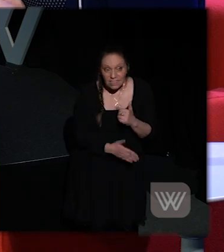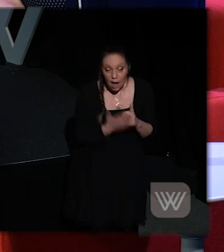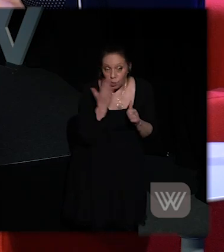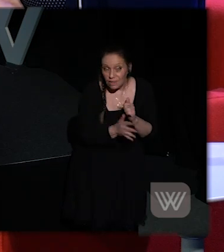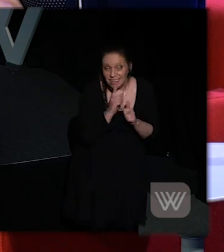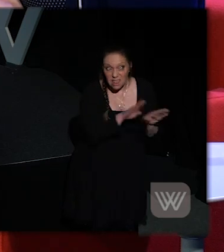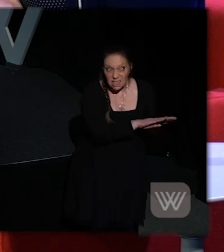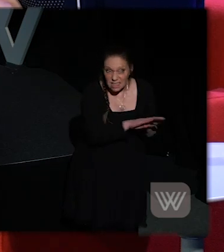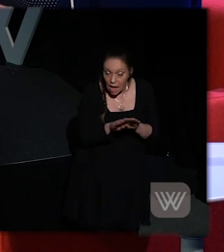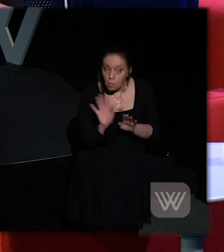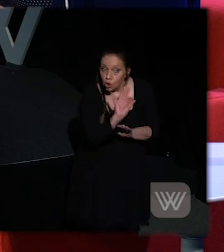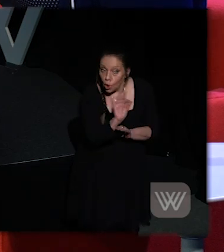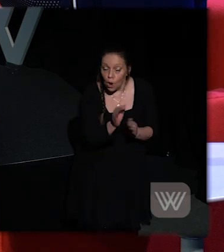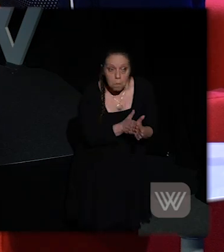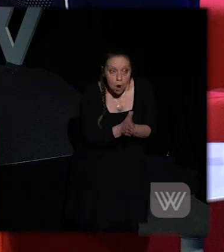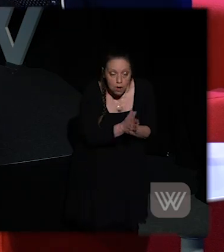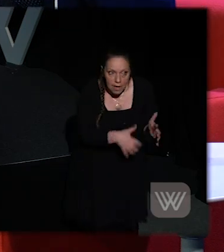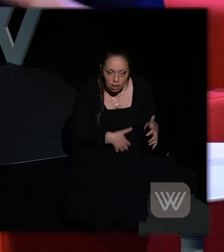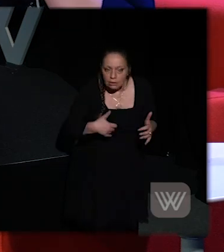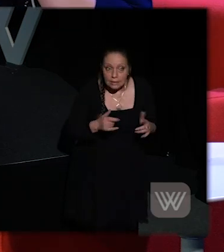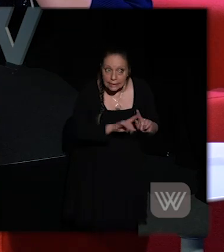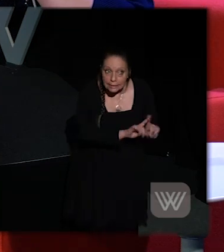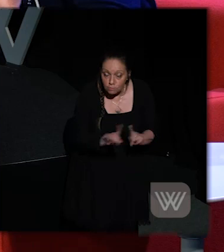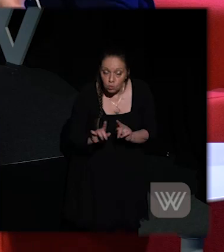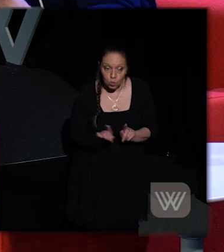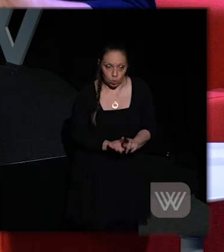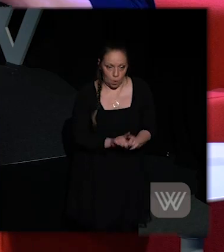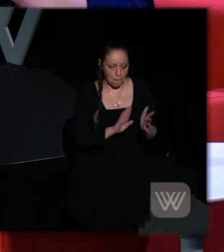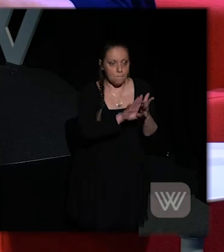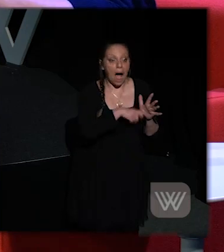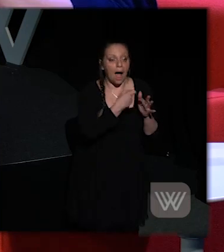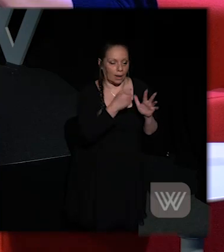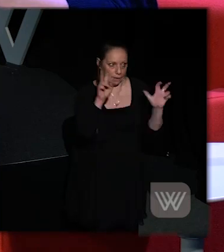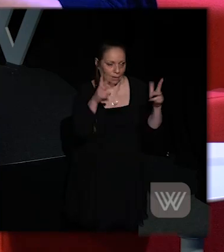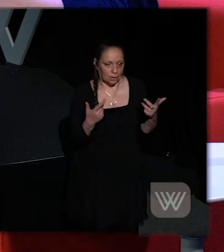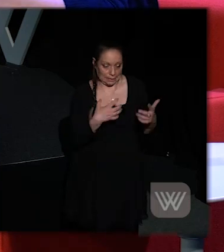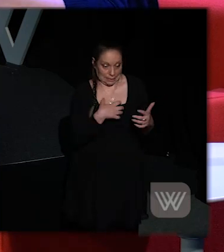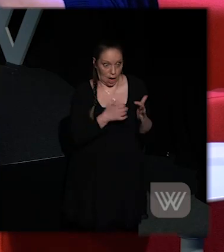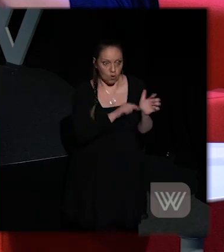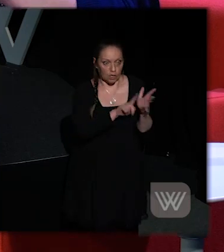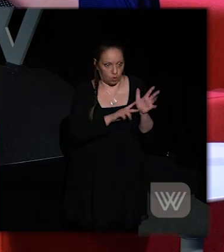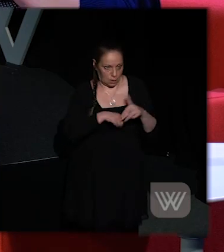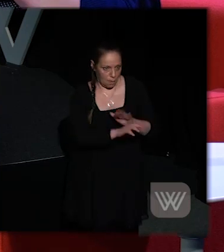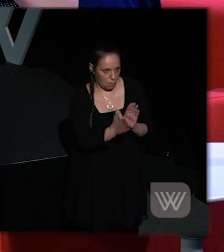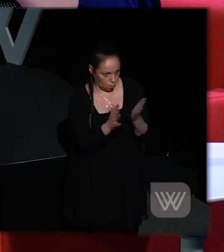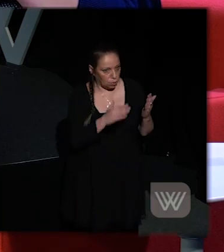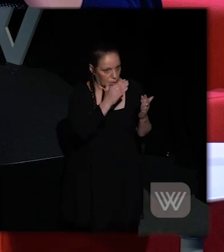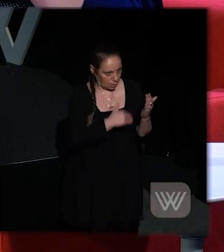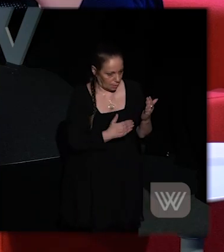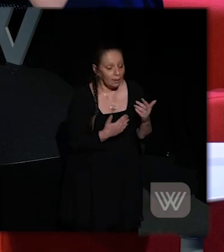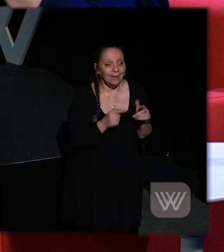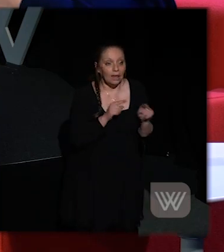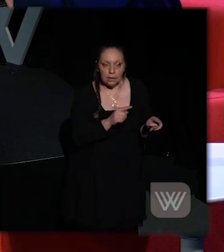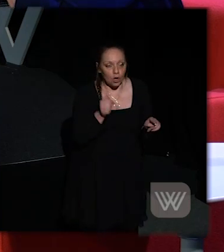motivated by the same things either. So Mark, this really scary troll in my book, he